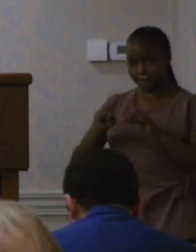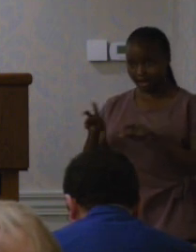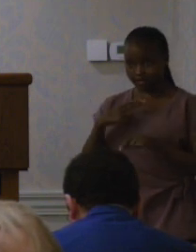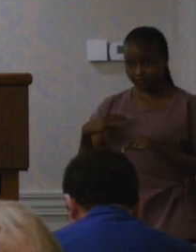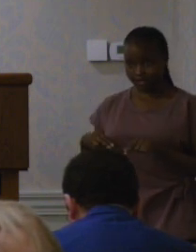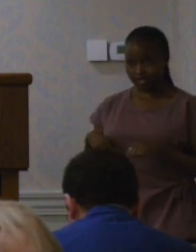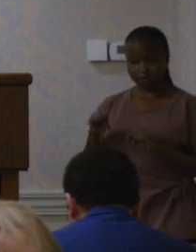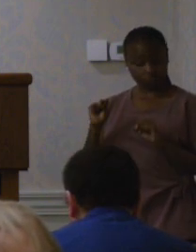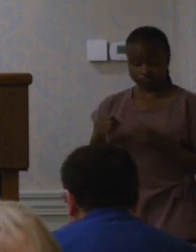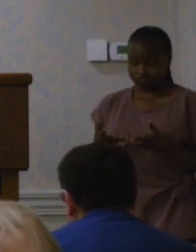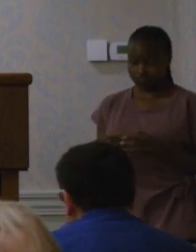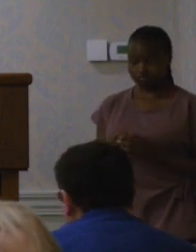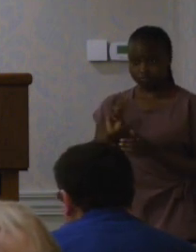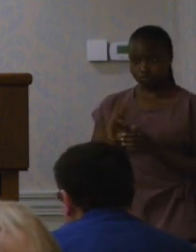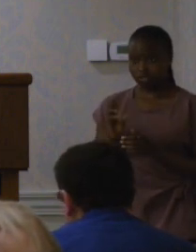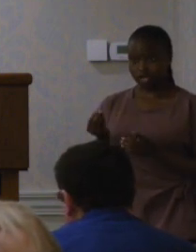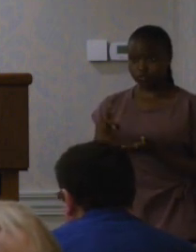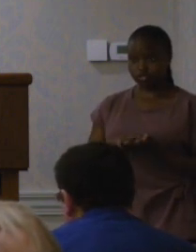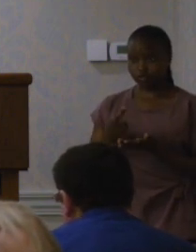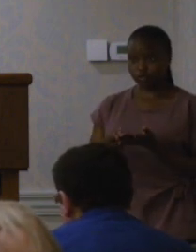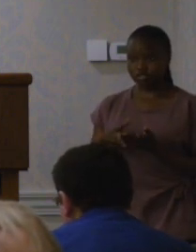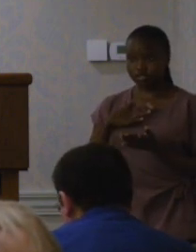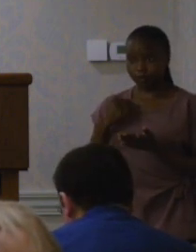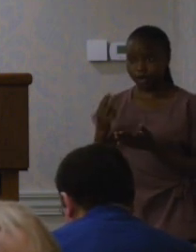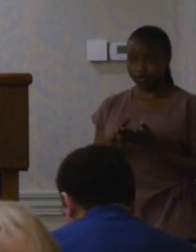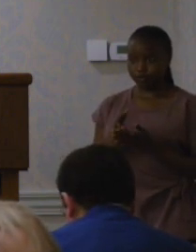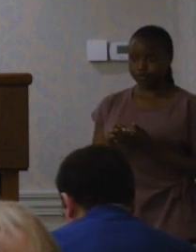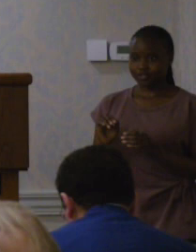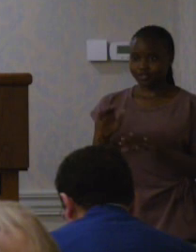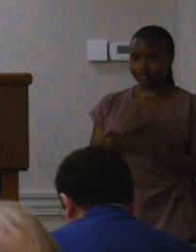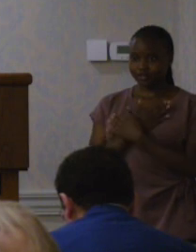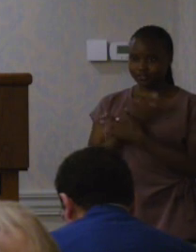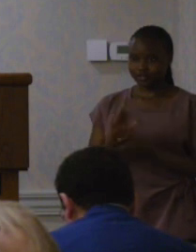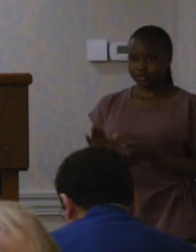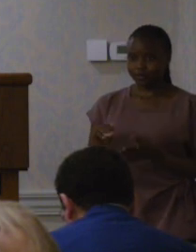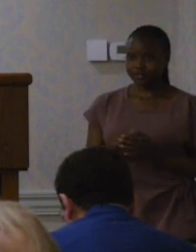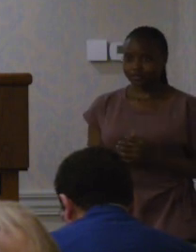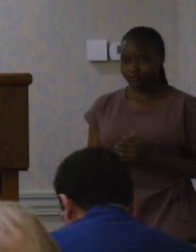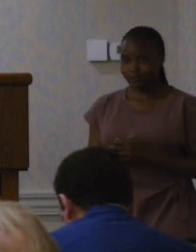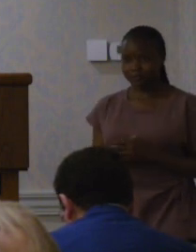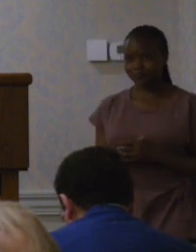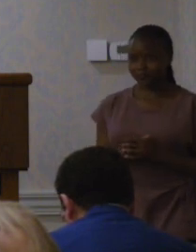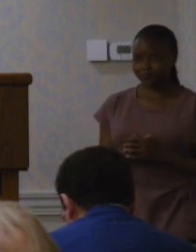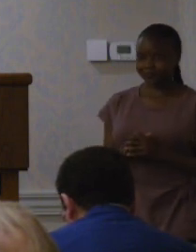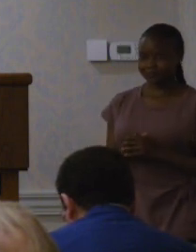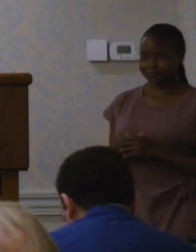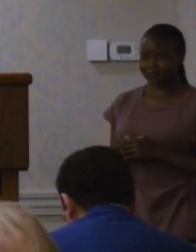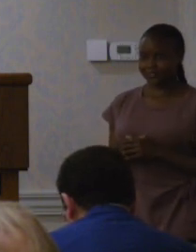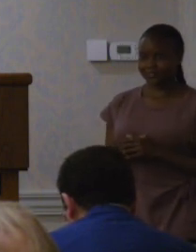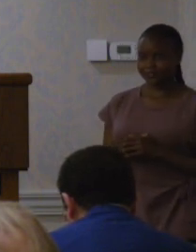to first find the need and also contextualize, find the